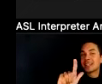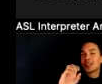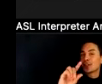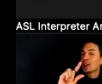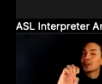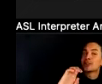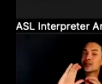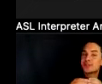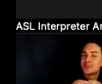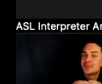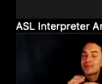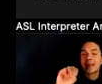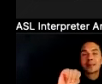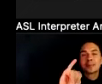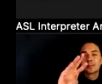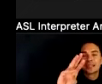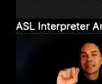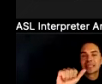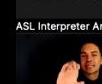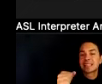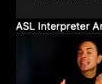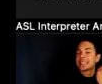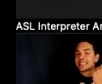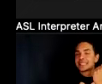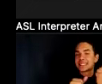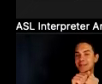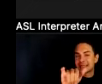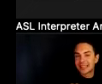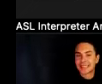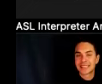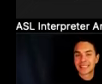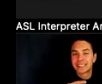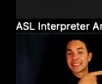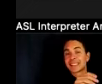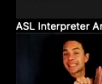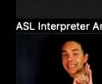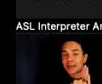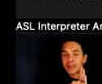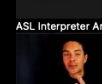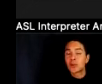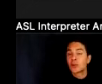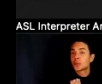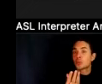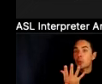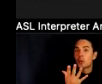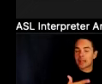that Muzak was assisting with. And so just an example of, right, growing a sense of